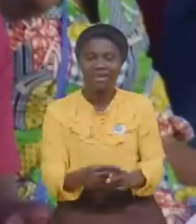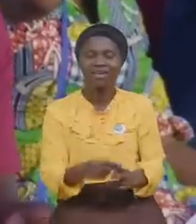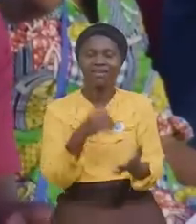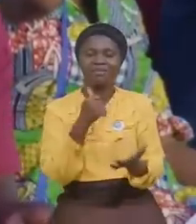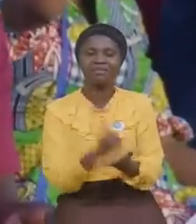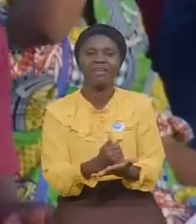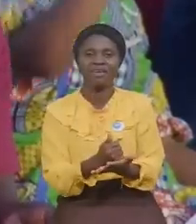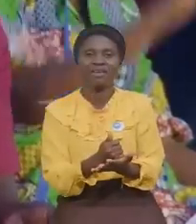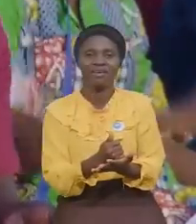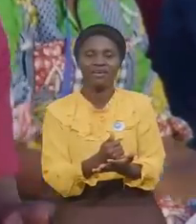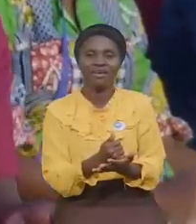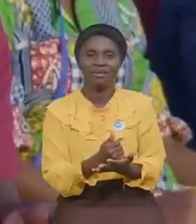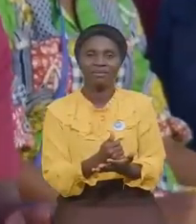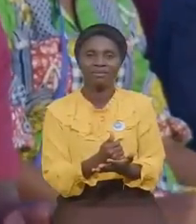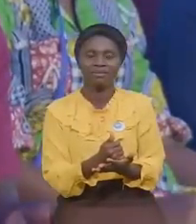name.